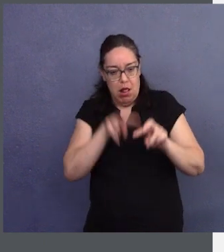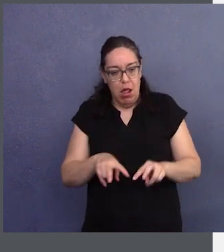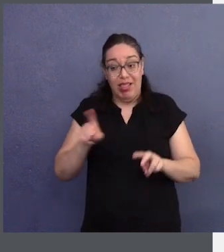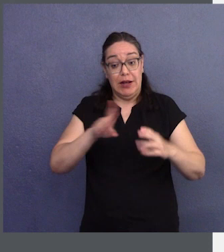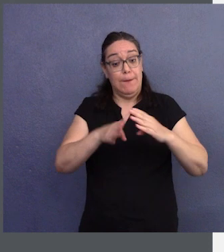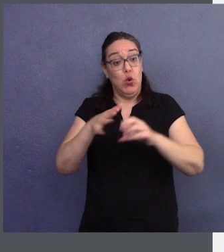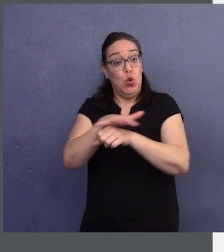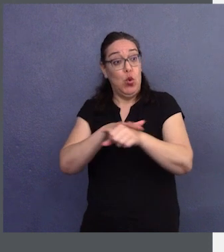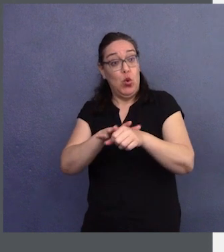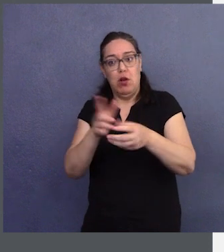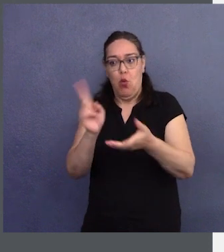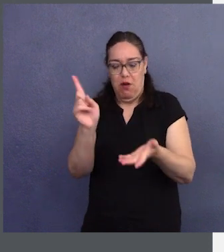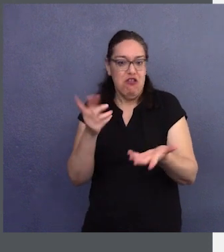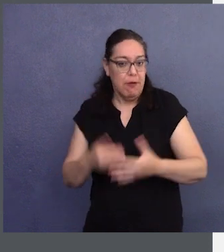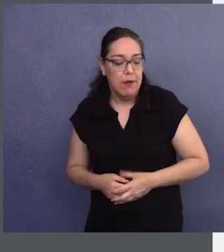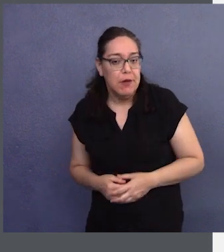are.